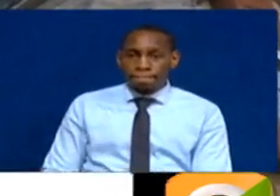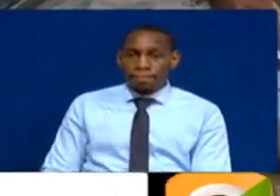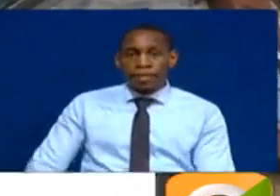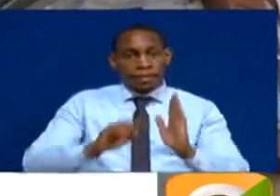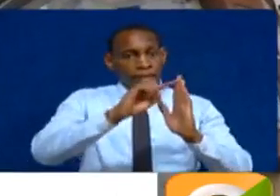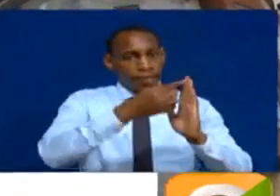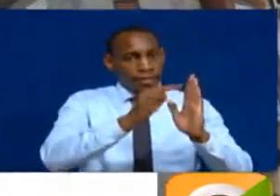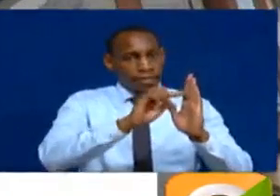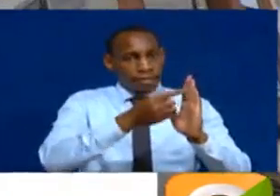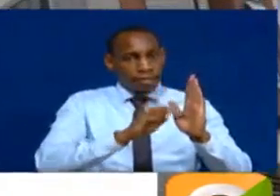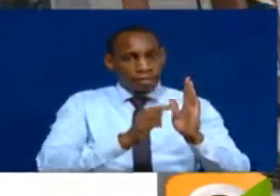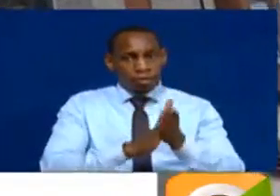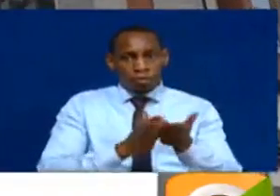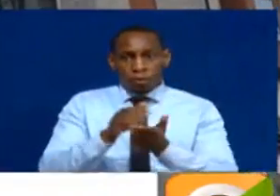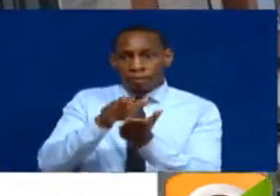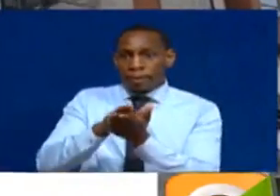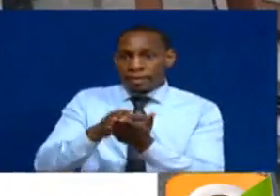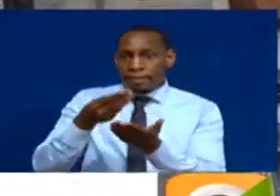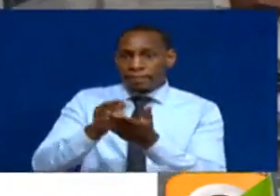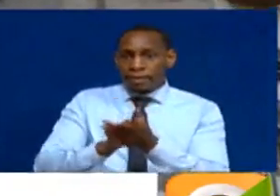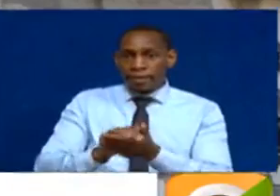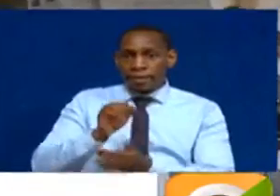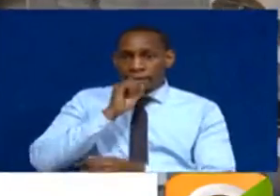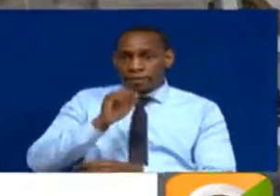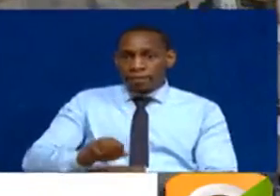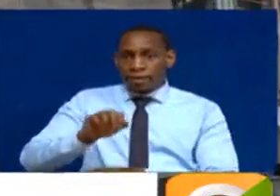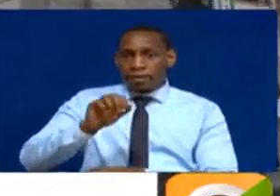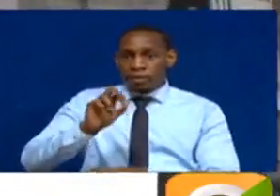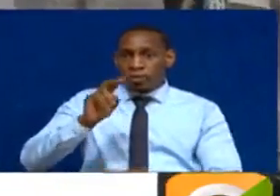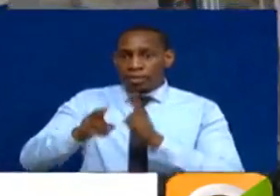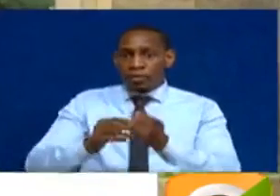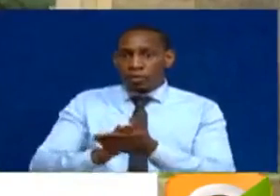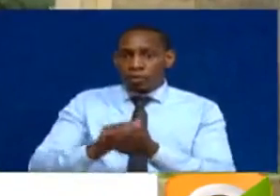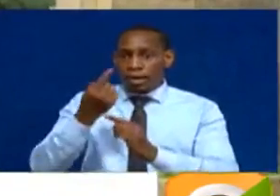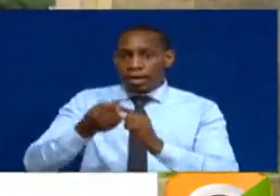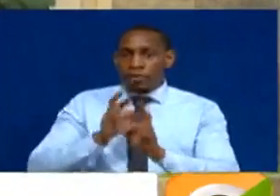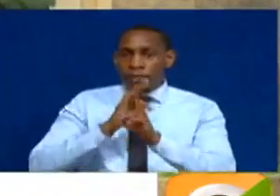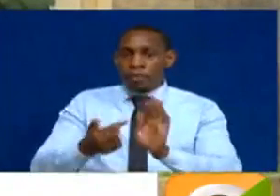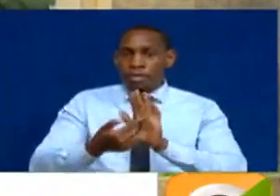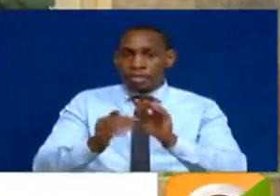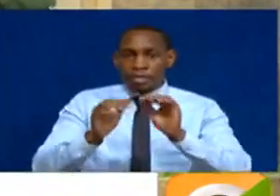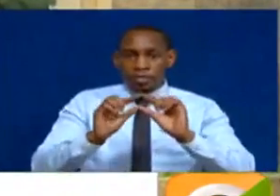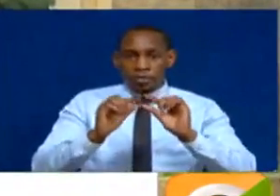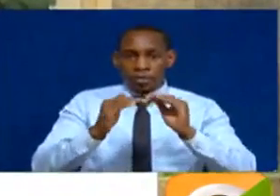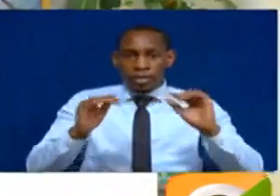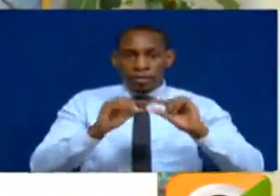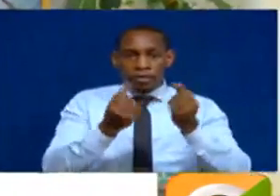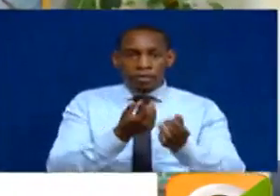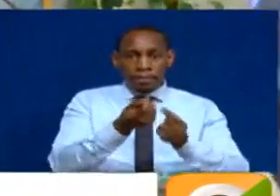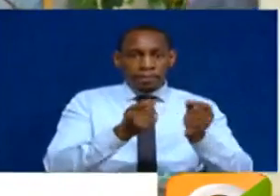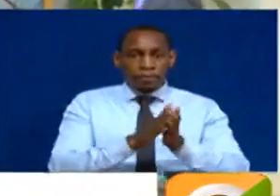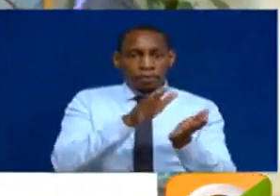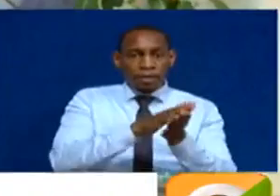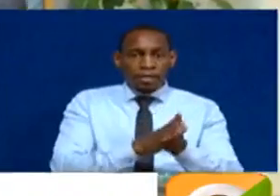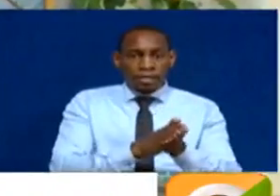The ranking by Brand Finance Banking 500 2022 annual report shows Equity Group is among the few banks from